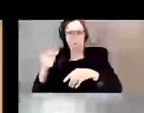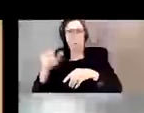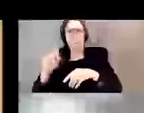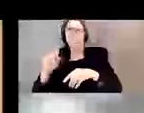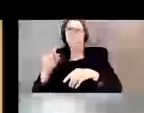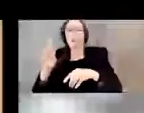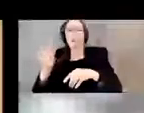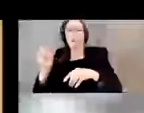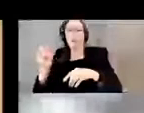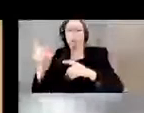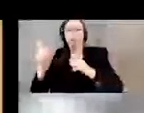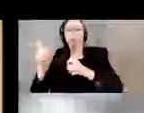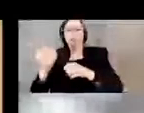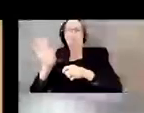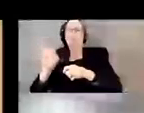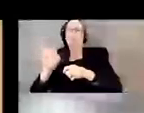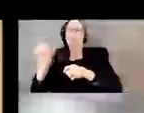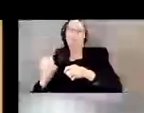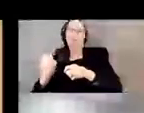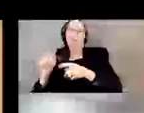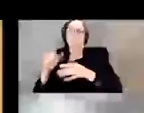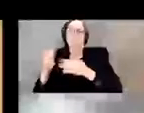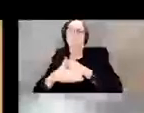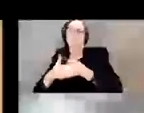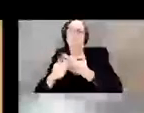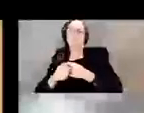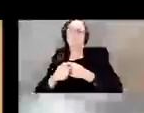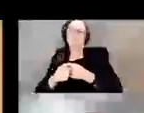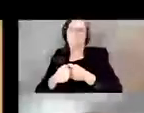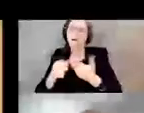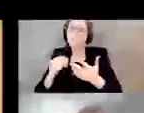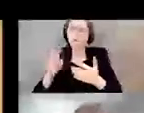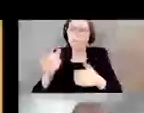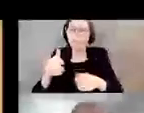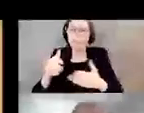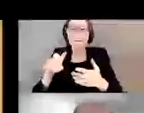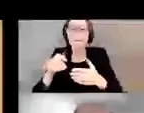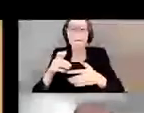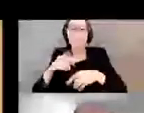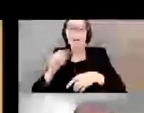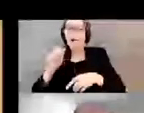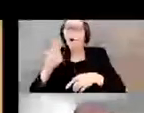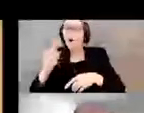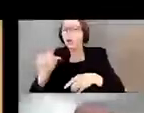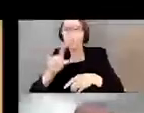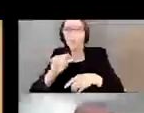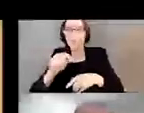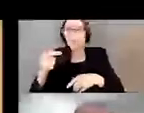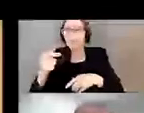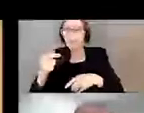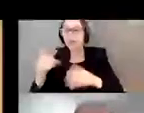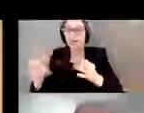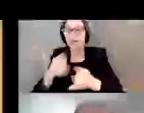control 90% of the country. And by the time it gets to August 2021, okay, the